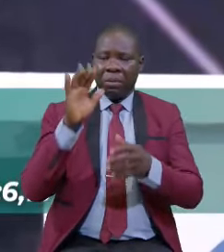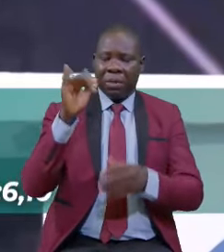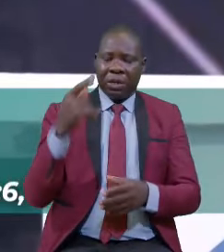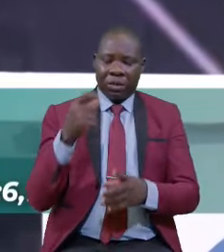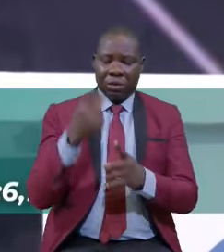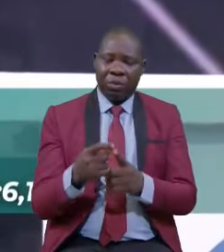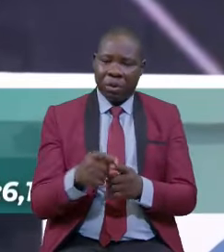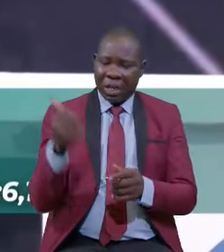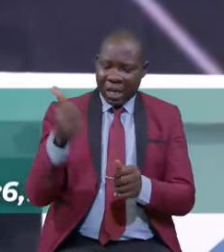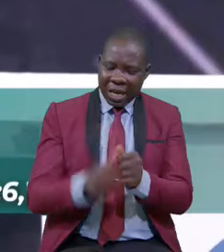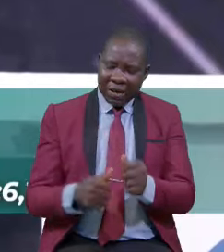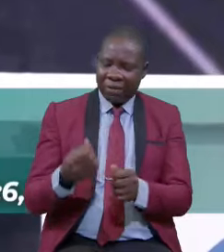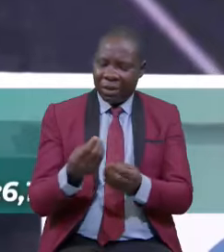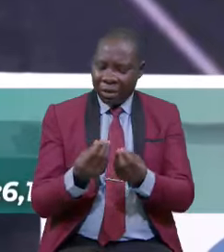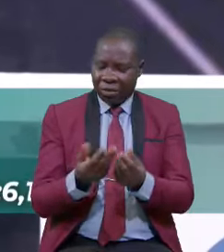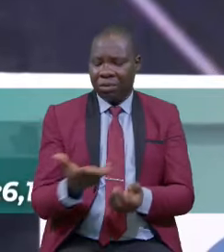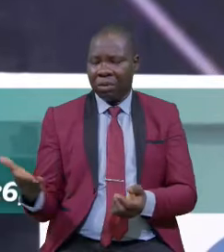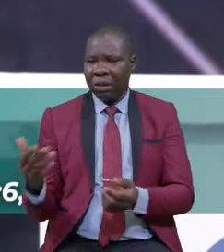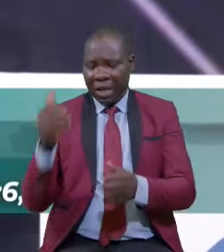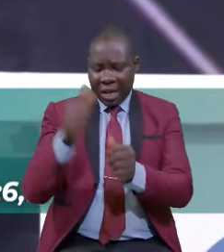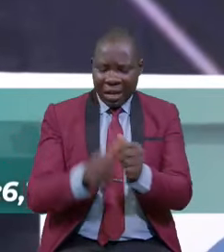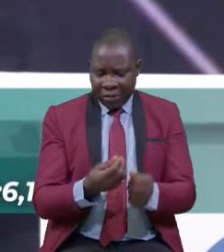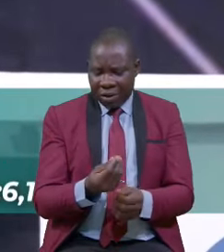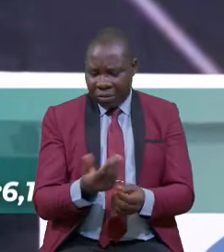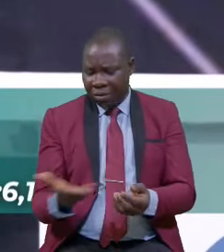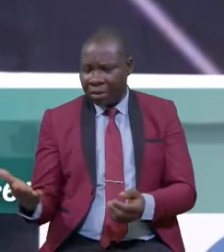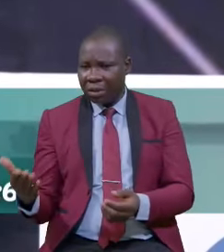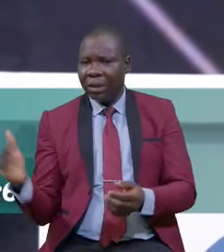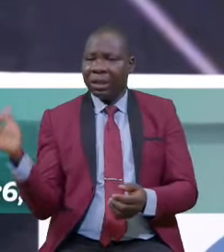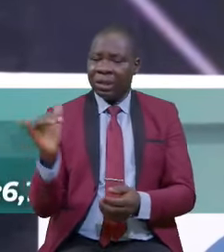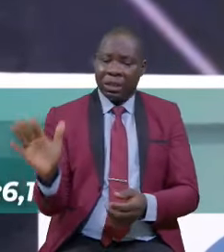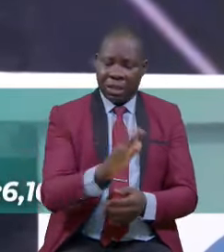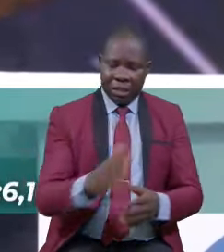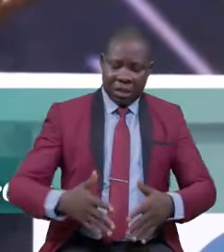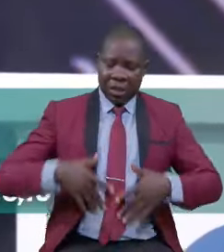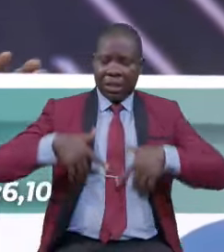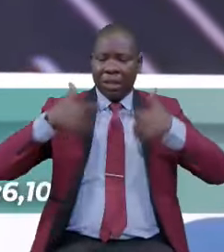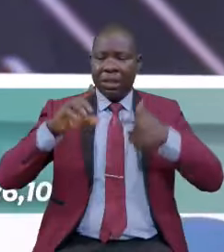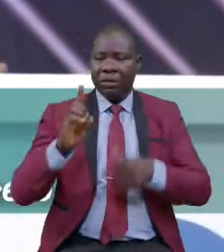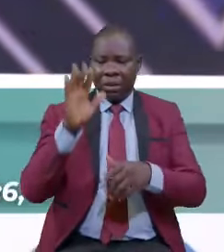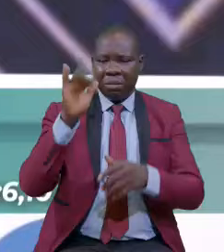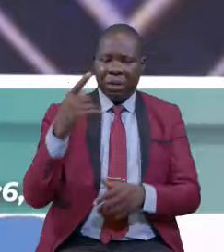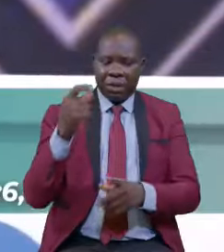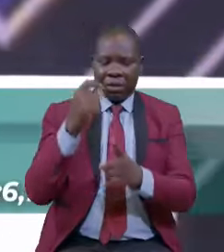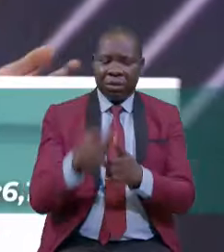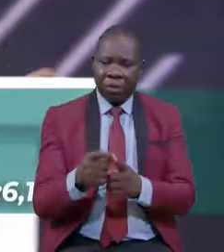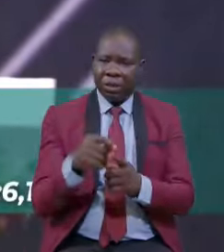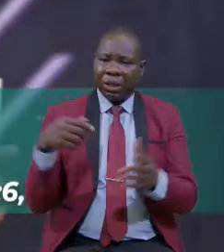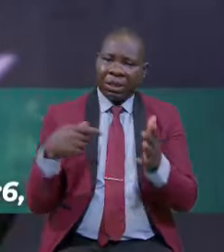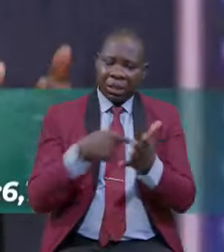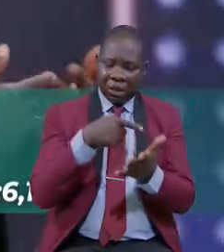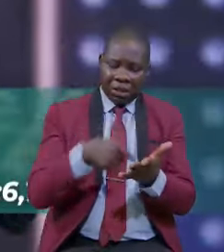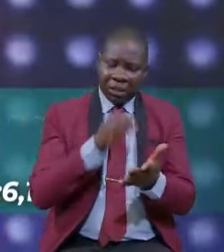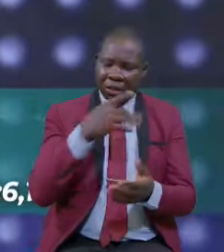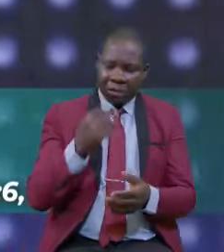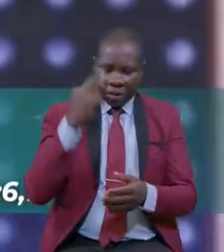jot, every little dot, they lived by the word. And this is the reason why they went and